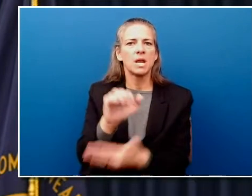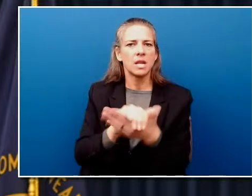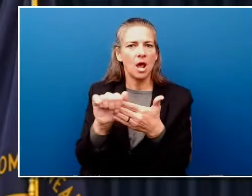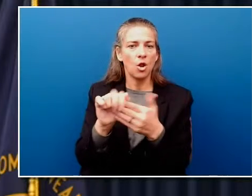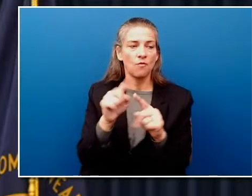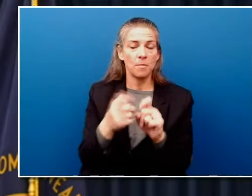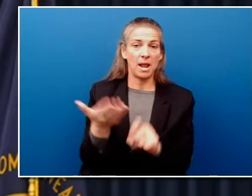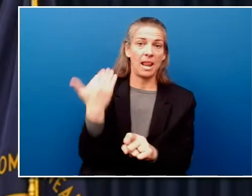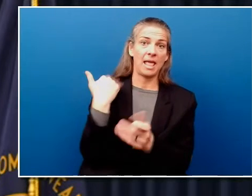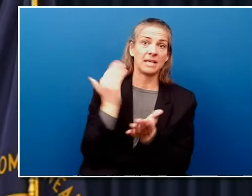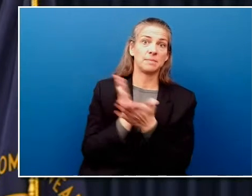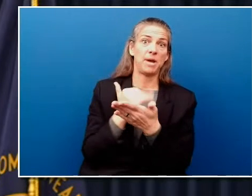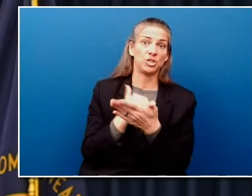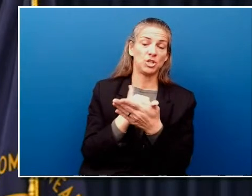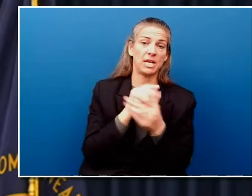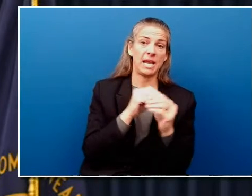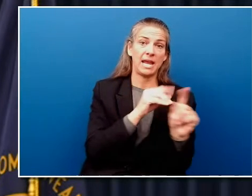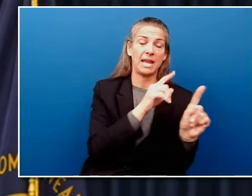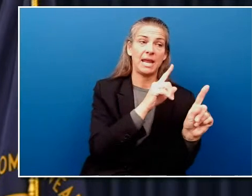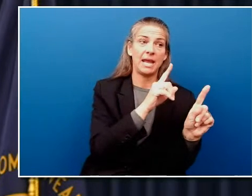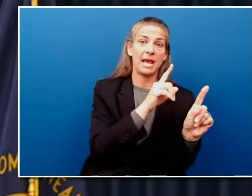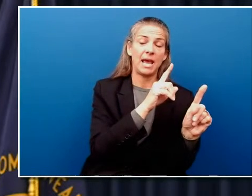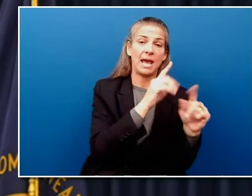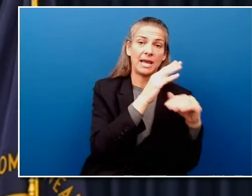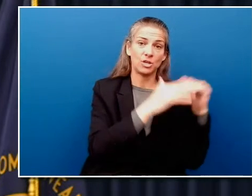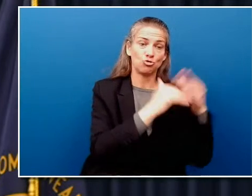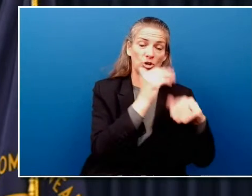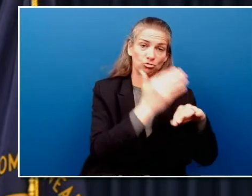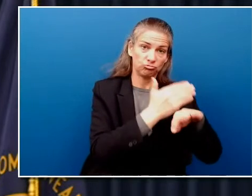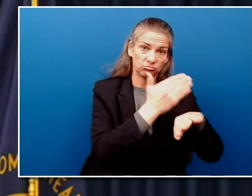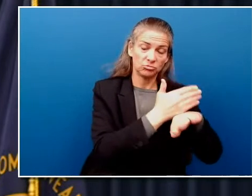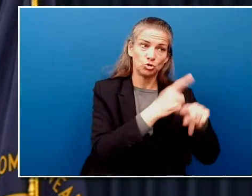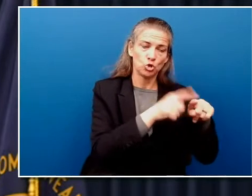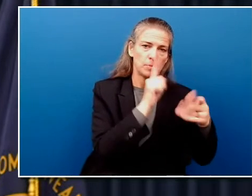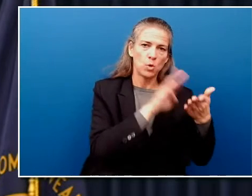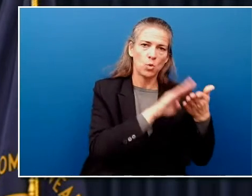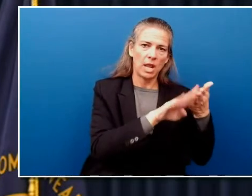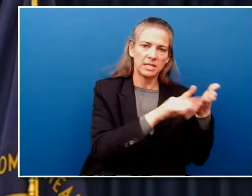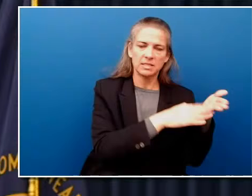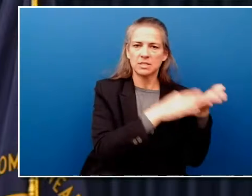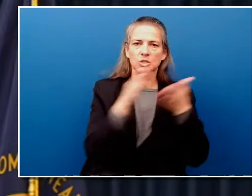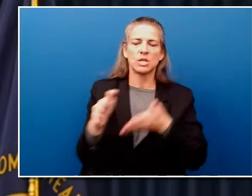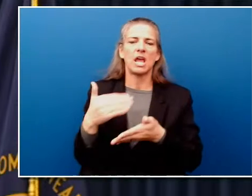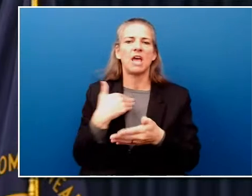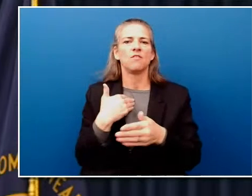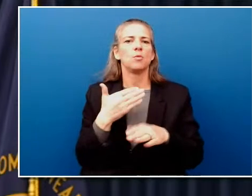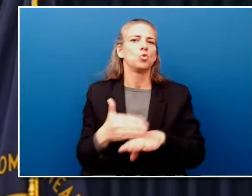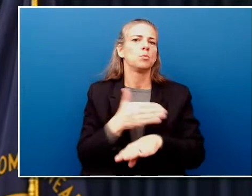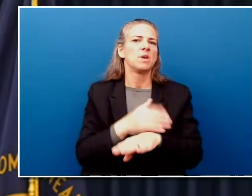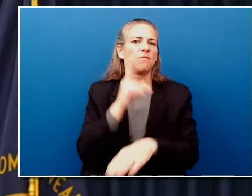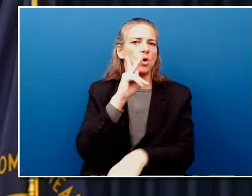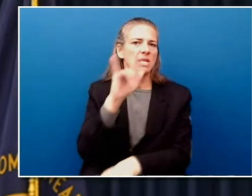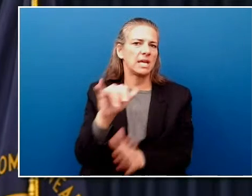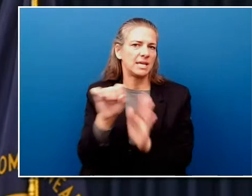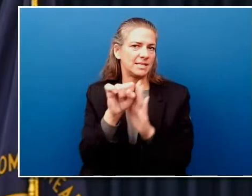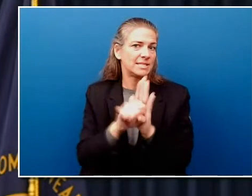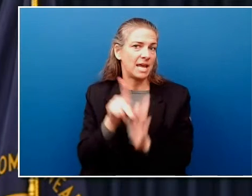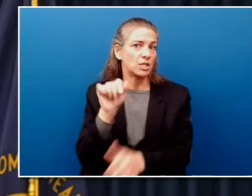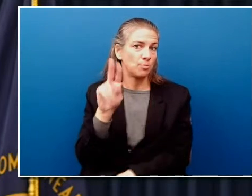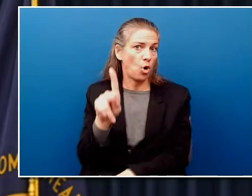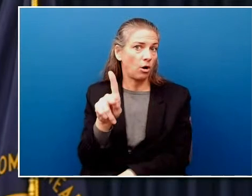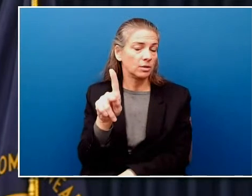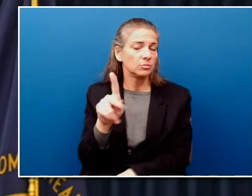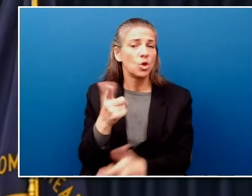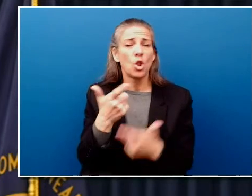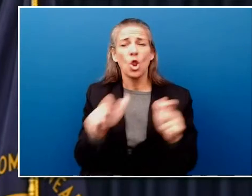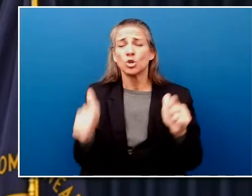budget in capital construction funds to be released for improvements in our Kentucky state parks. One of the biggest challenges in the last budget